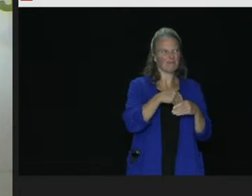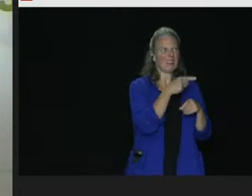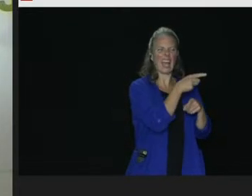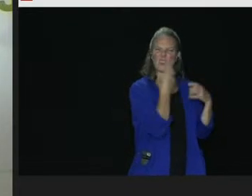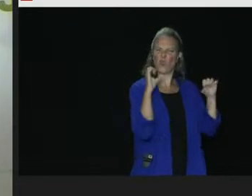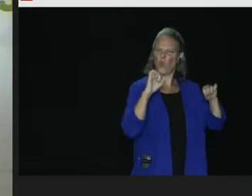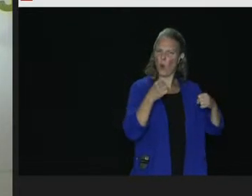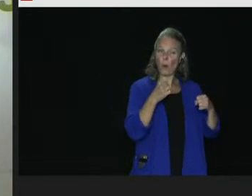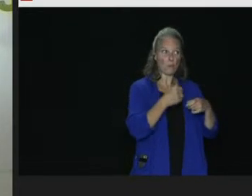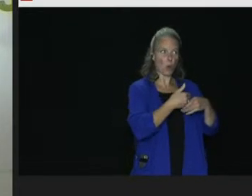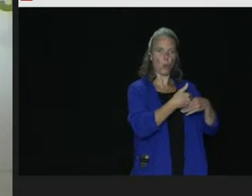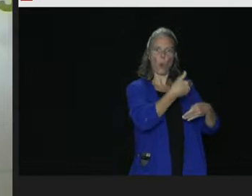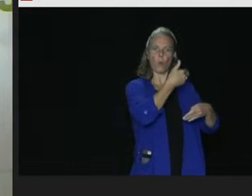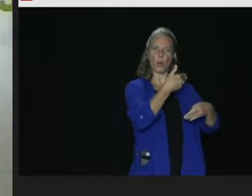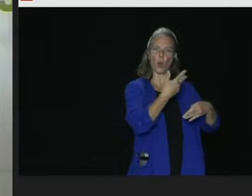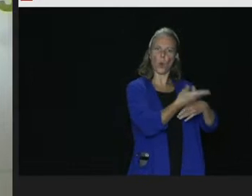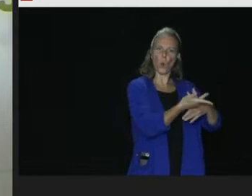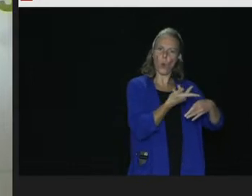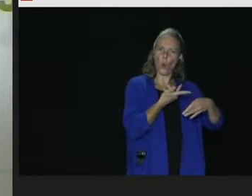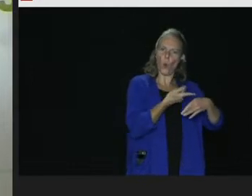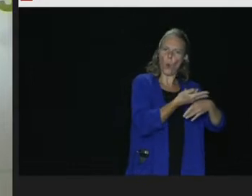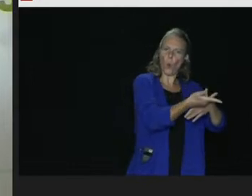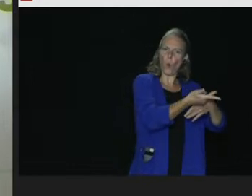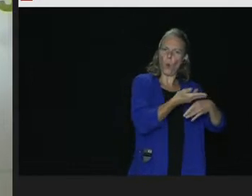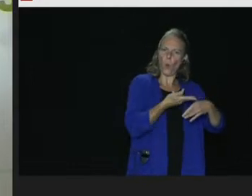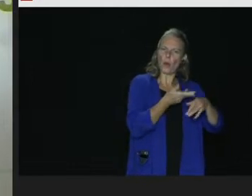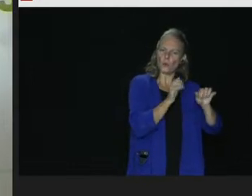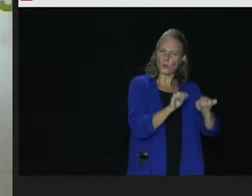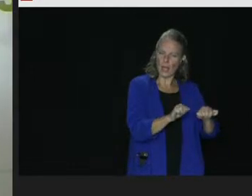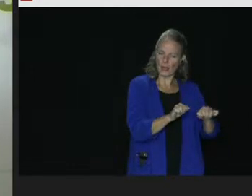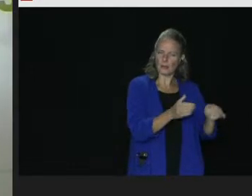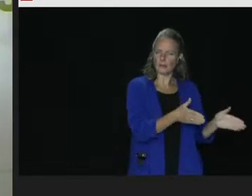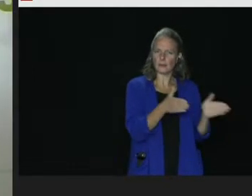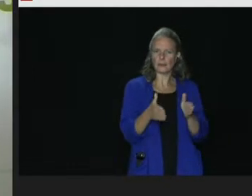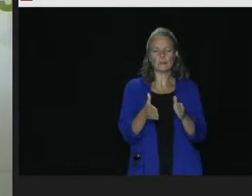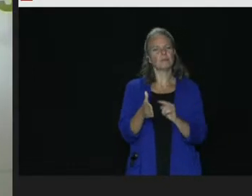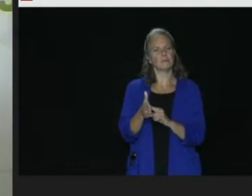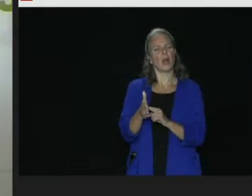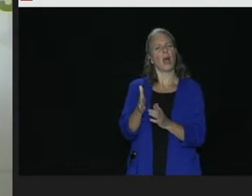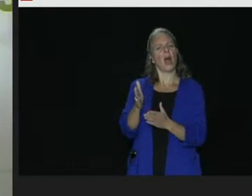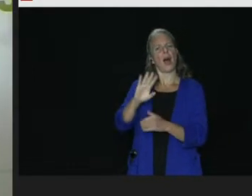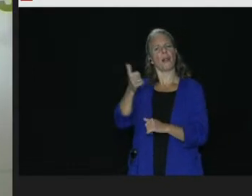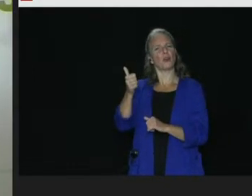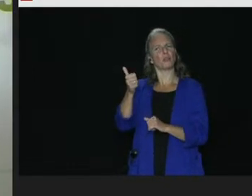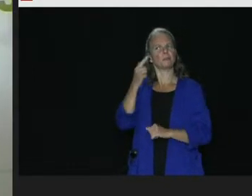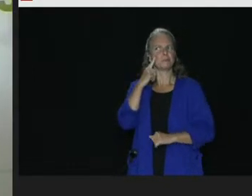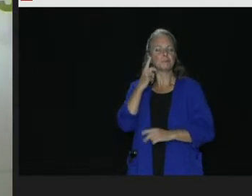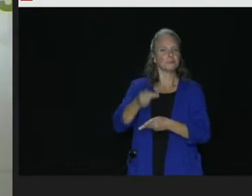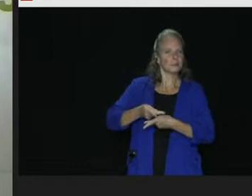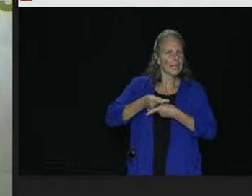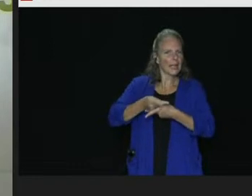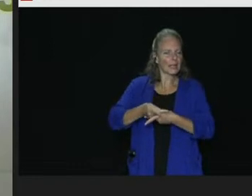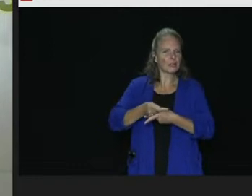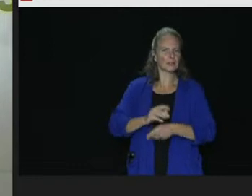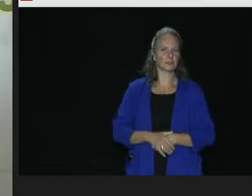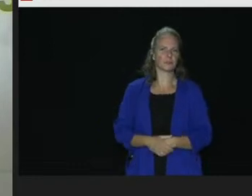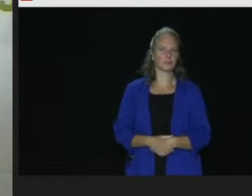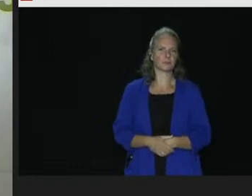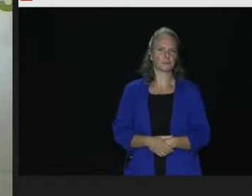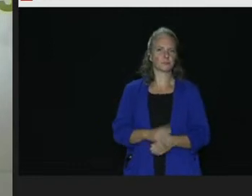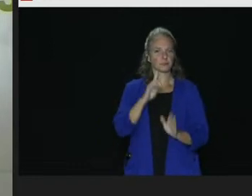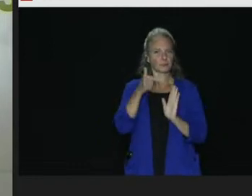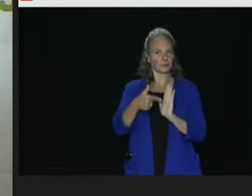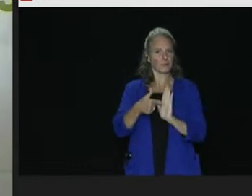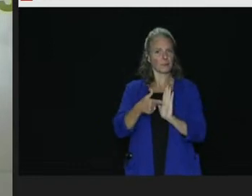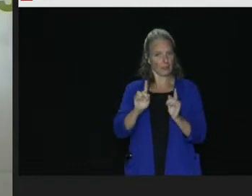to help improve indoor ventilation. Use precautions, including spacing or